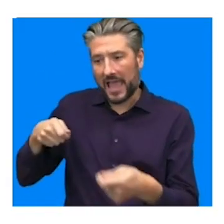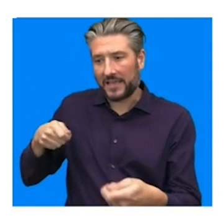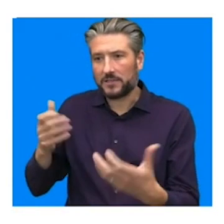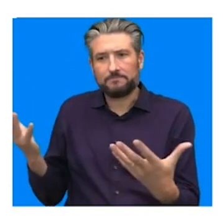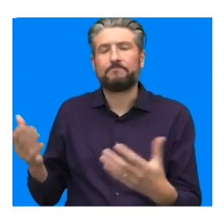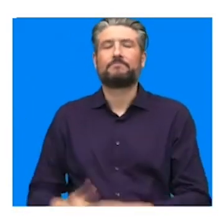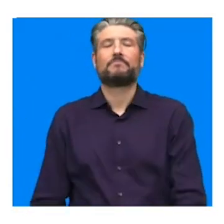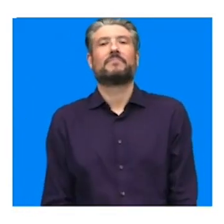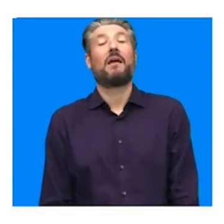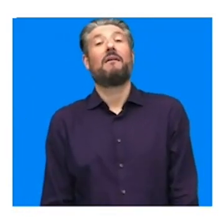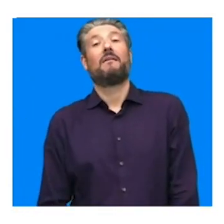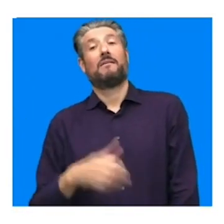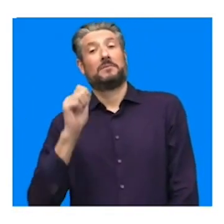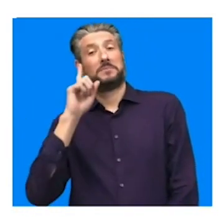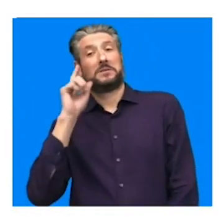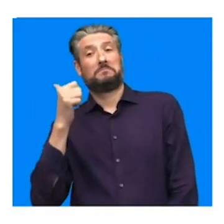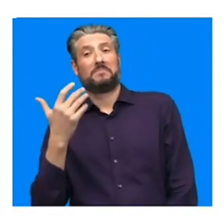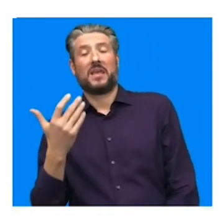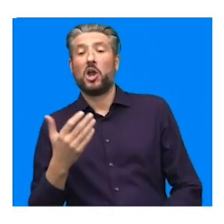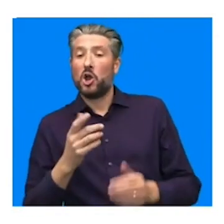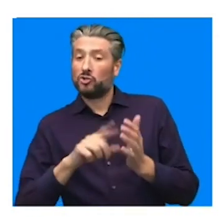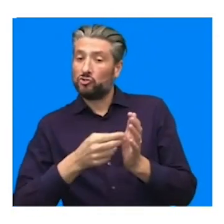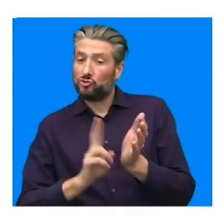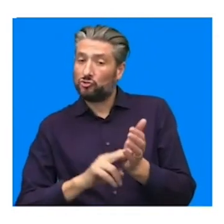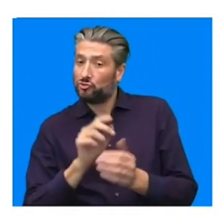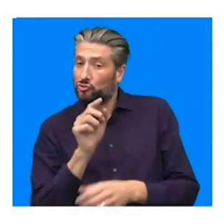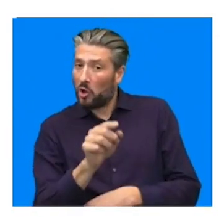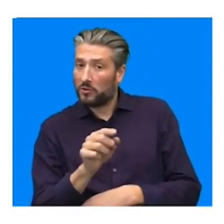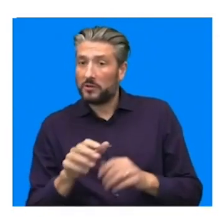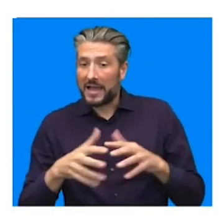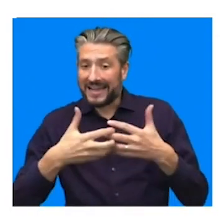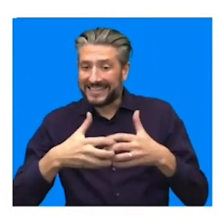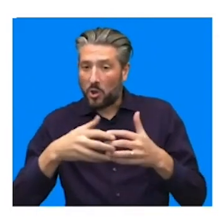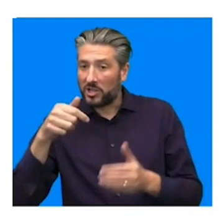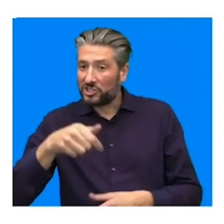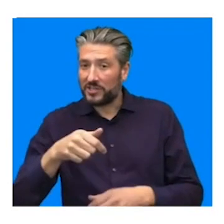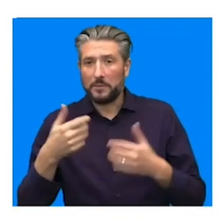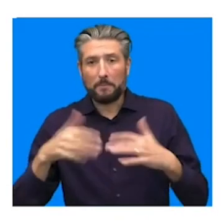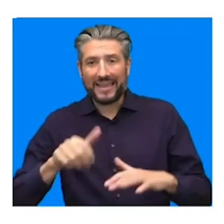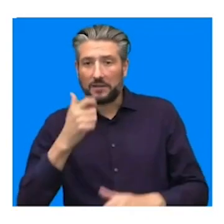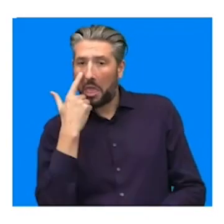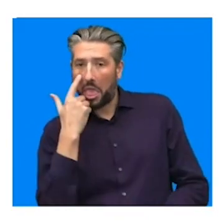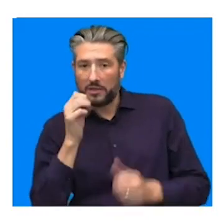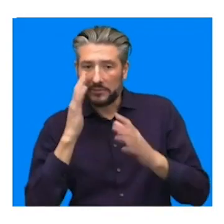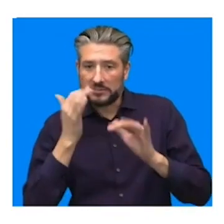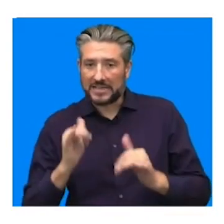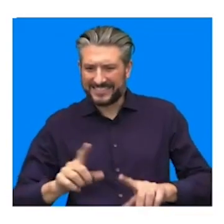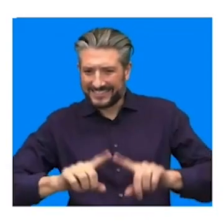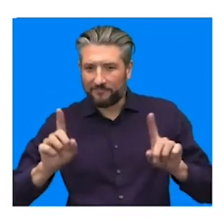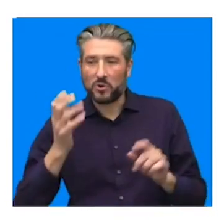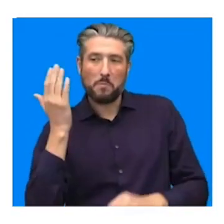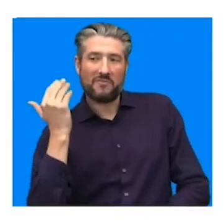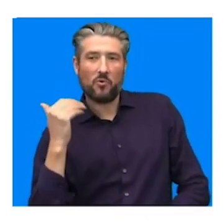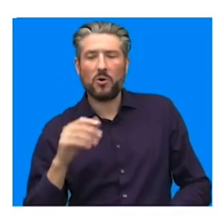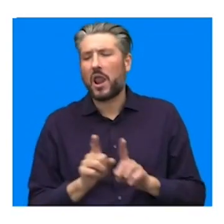So John, was this technology that you tested similar stuff before, or was this, or, in terms of the user testing and so on,